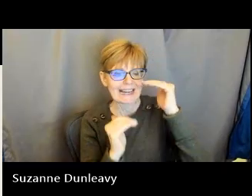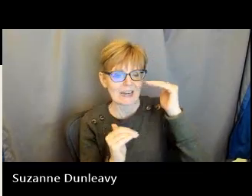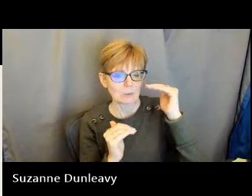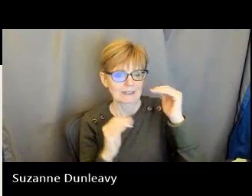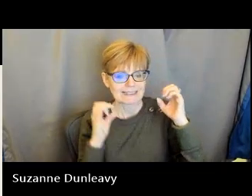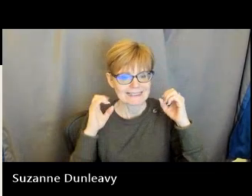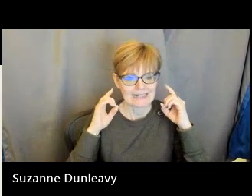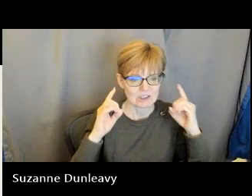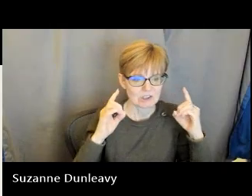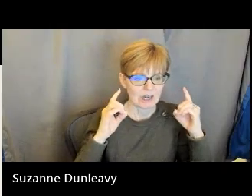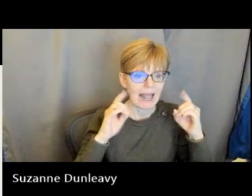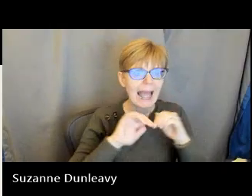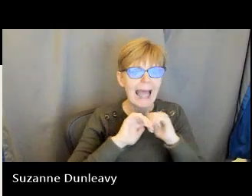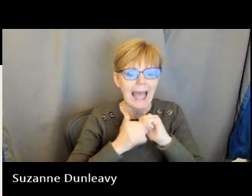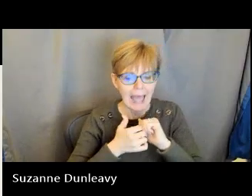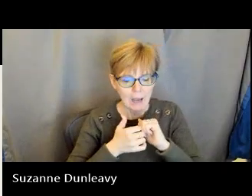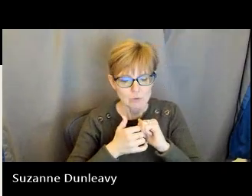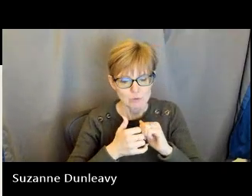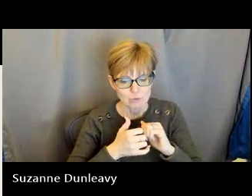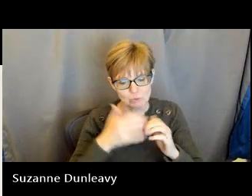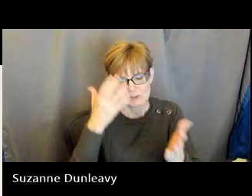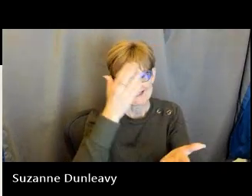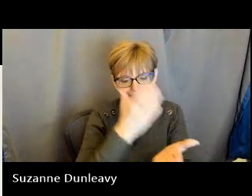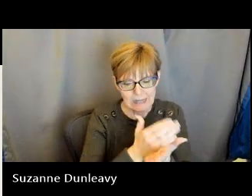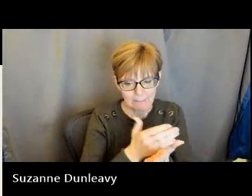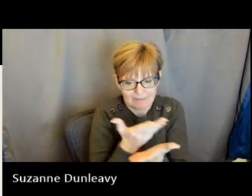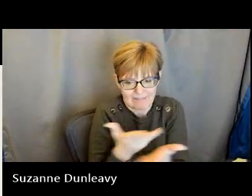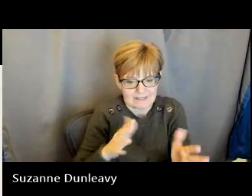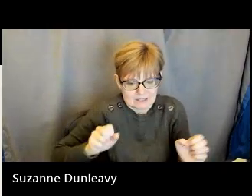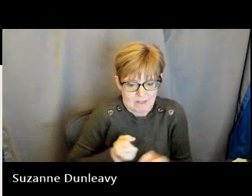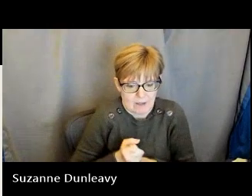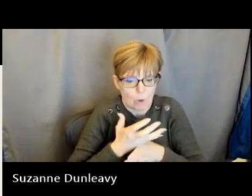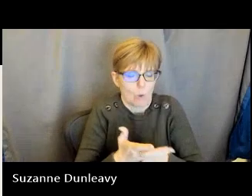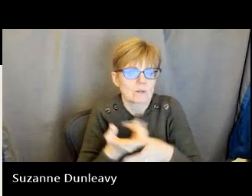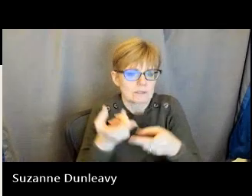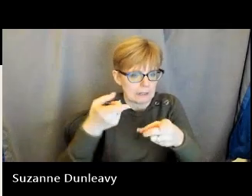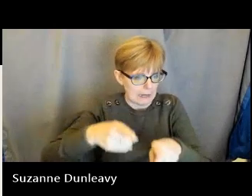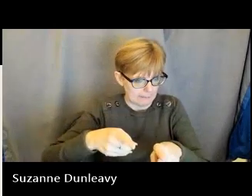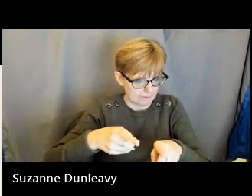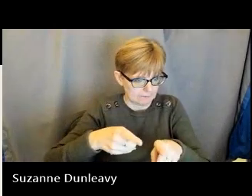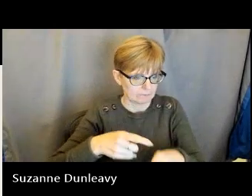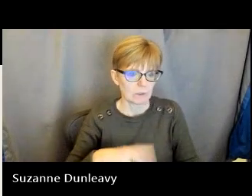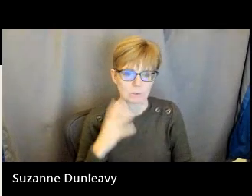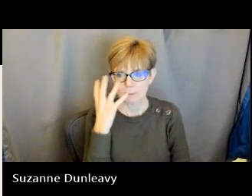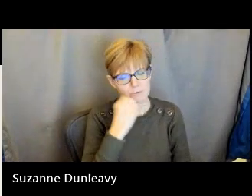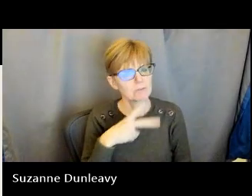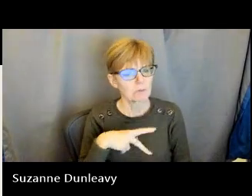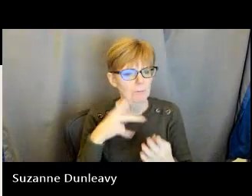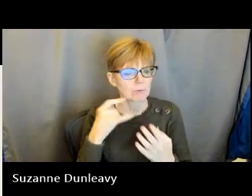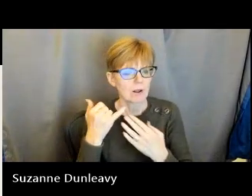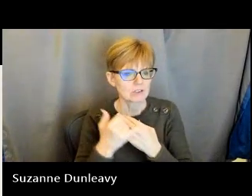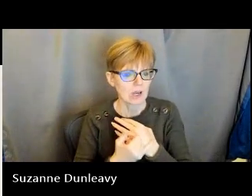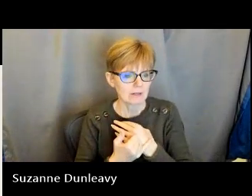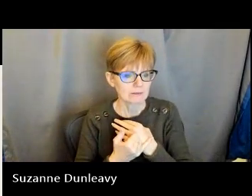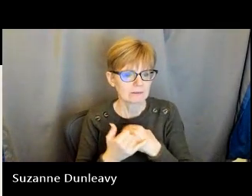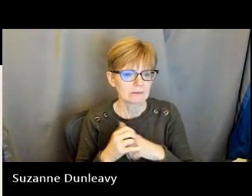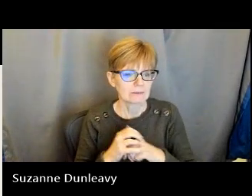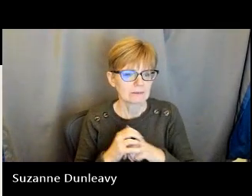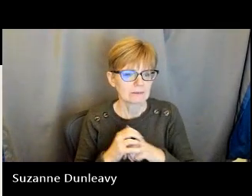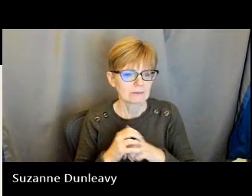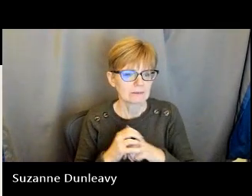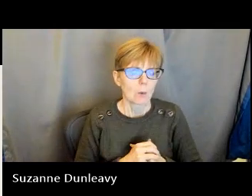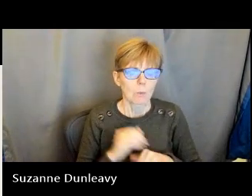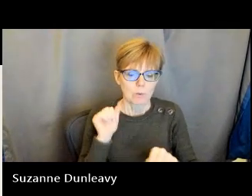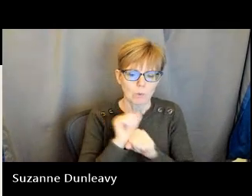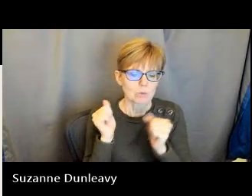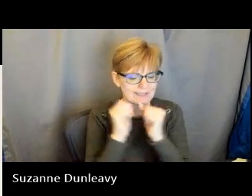before the recent administration took that funding away, but it was a beautiful project. And we were working with teachers and principals across the country